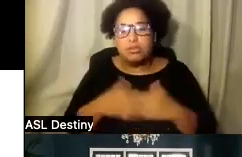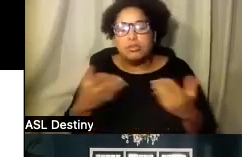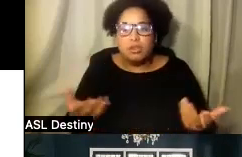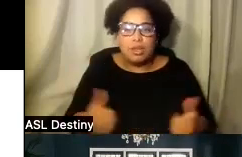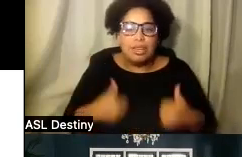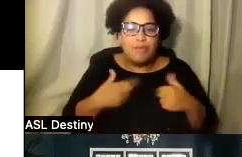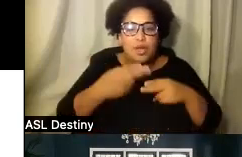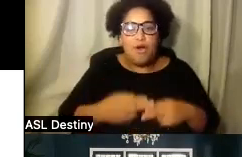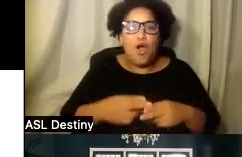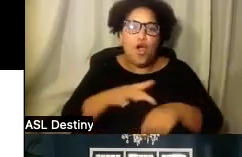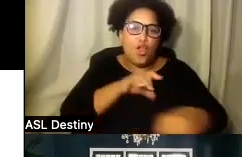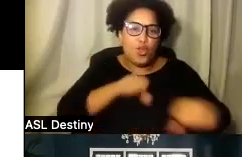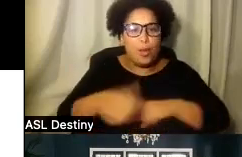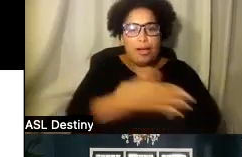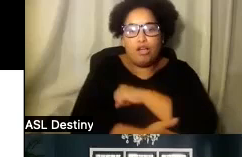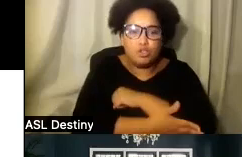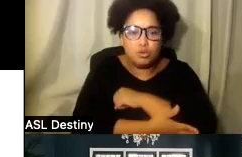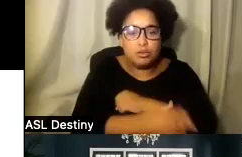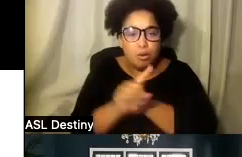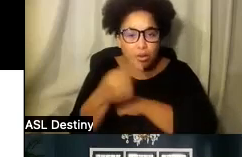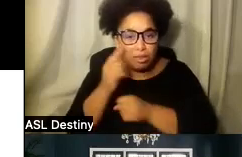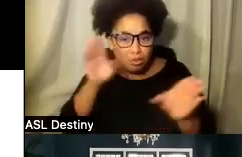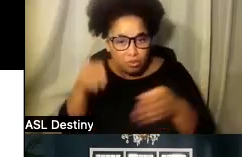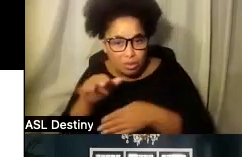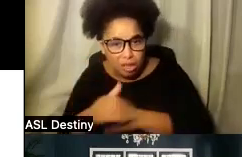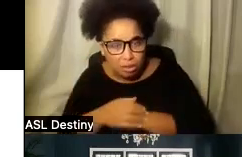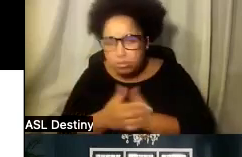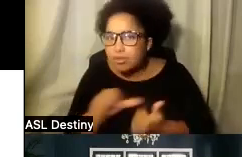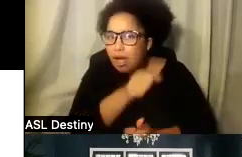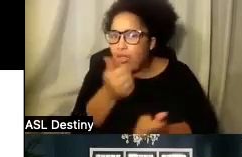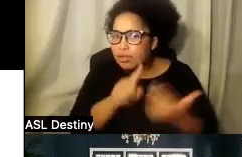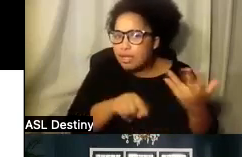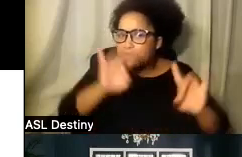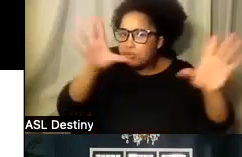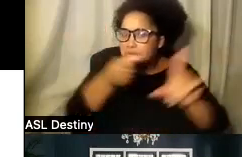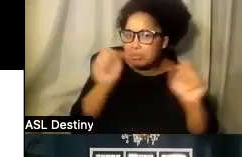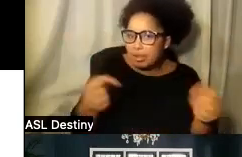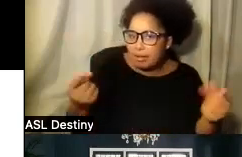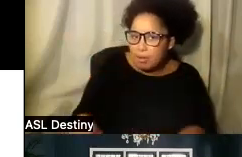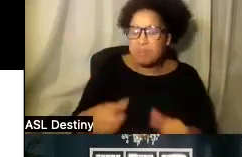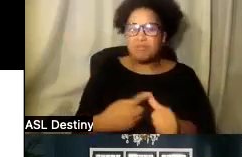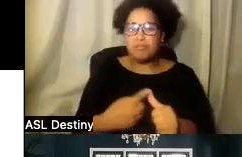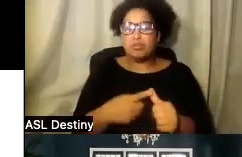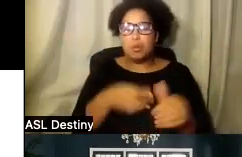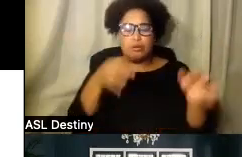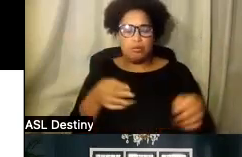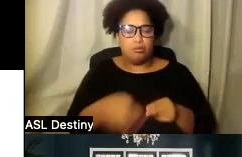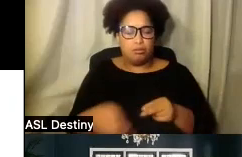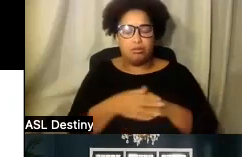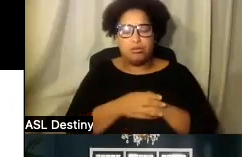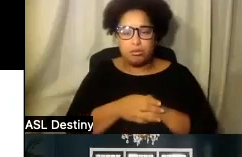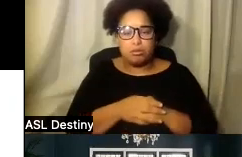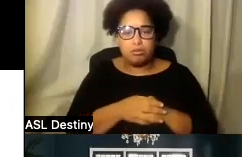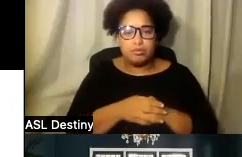that we're concerned about. So I just want to do a quick explanation, then we'll get started. So